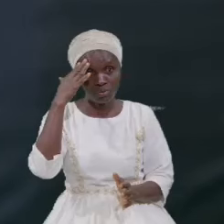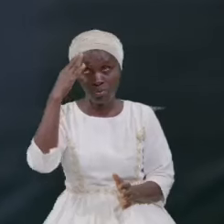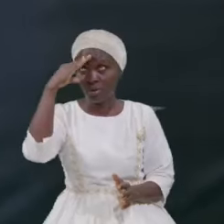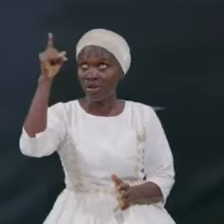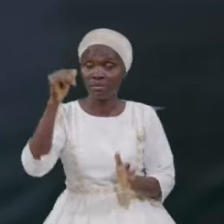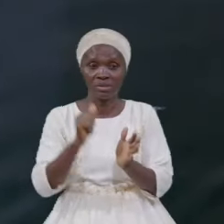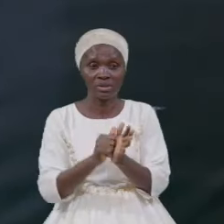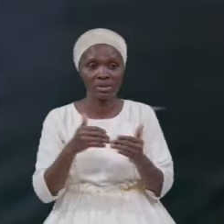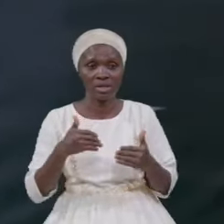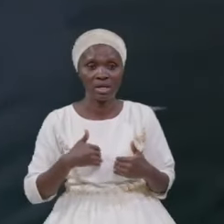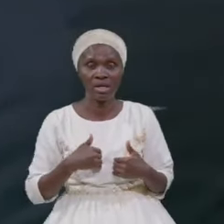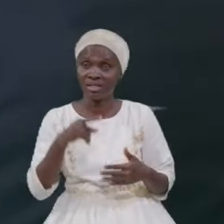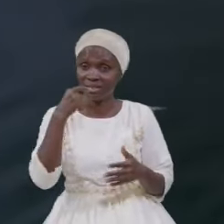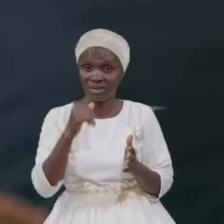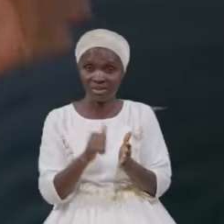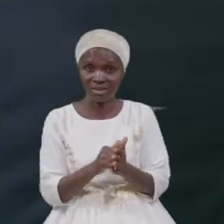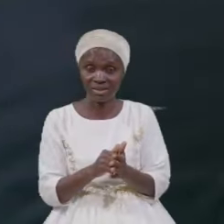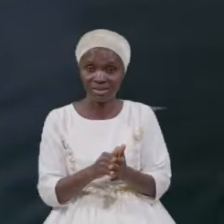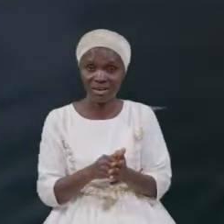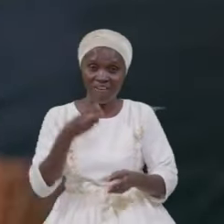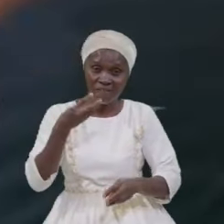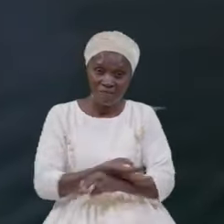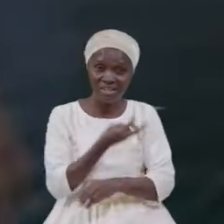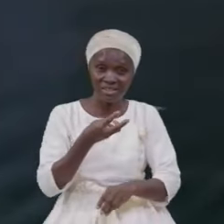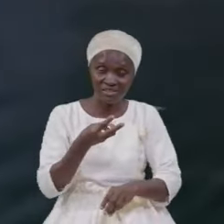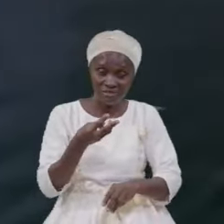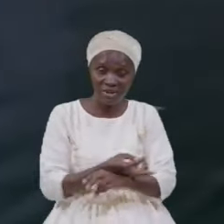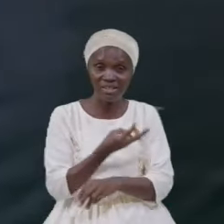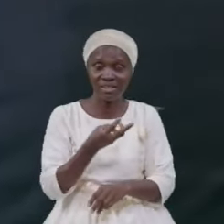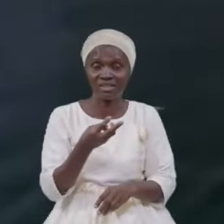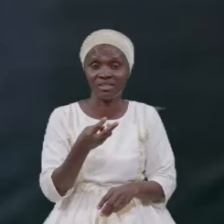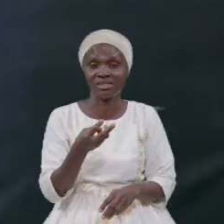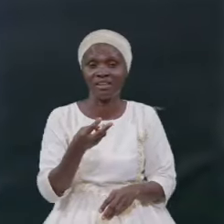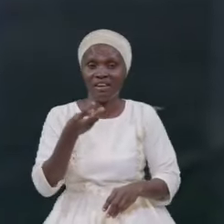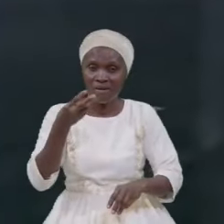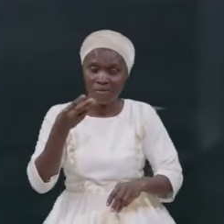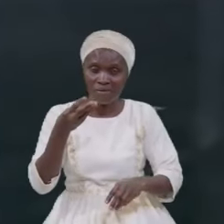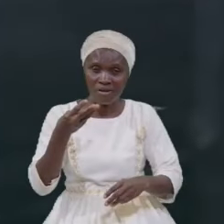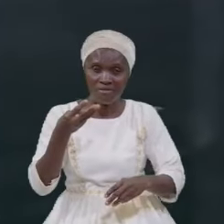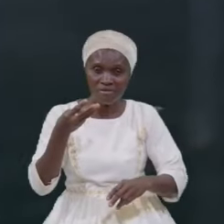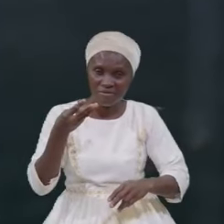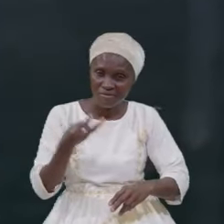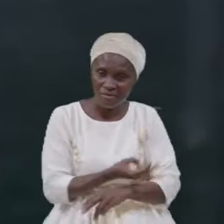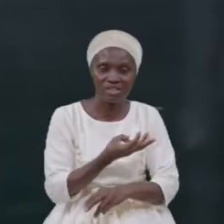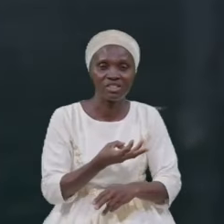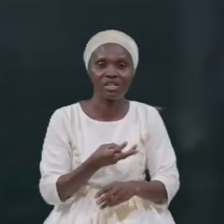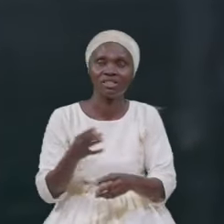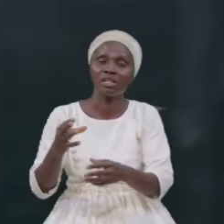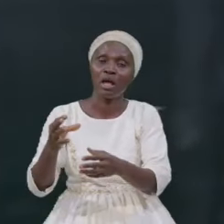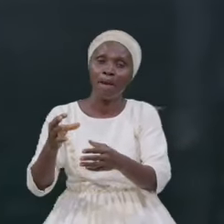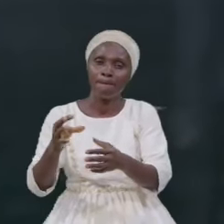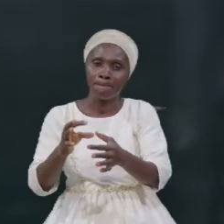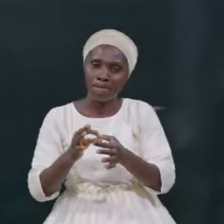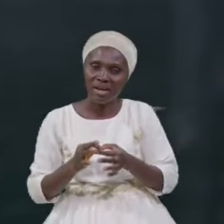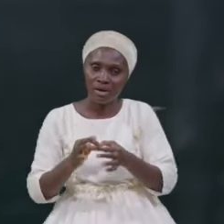belongeth unto me, I will recompense, says the Lord. And again,